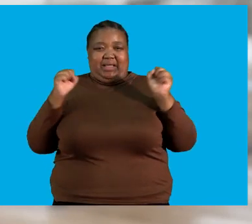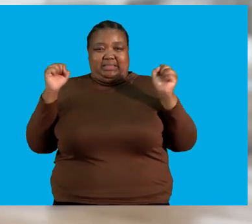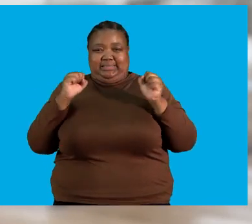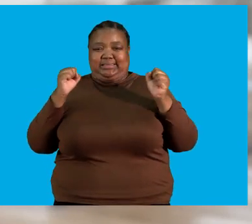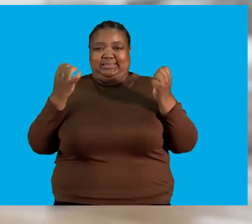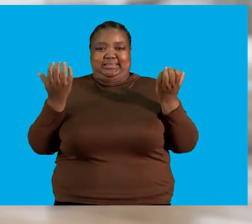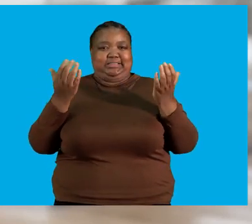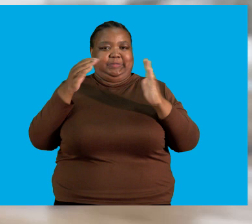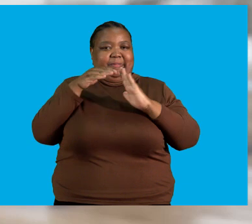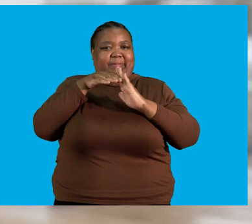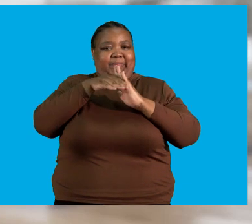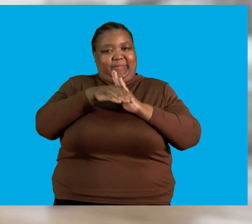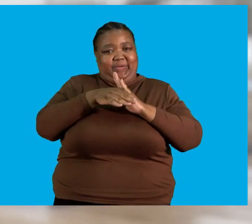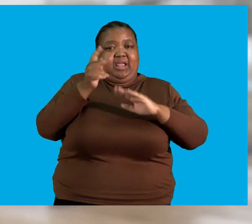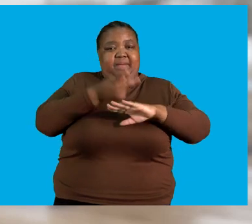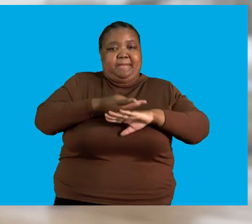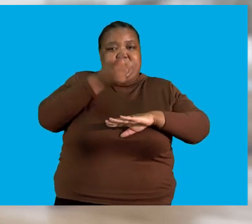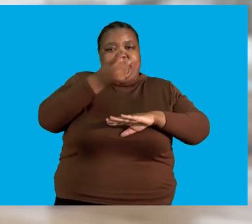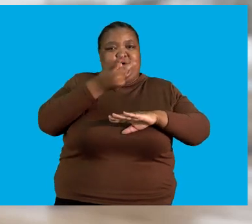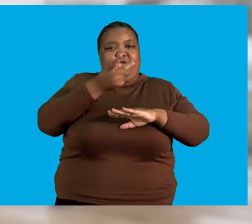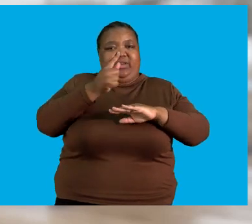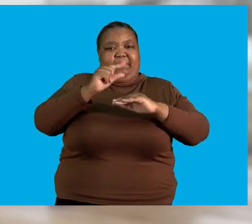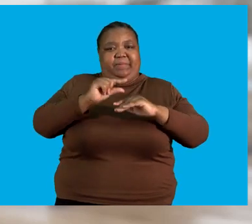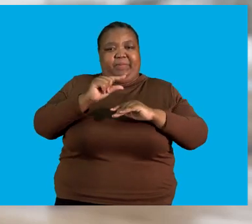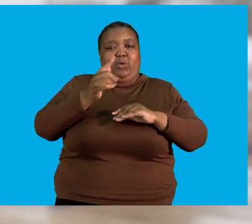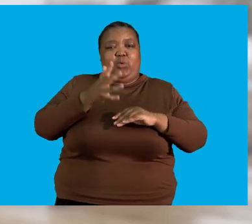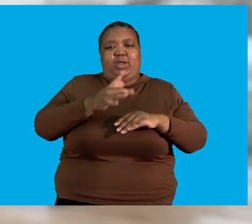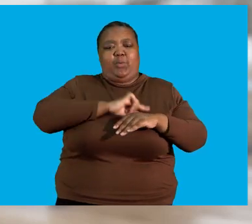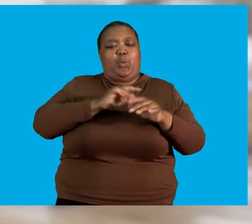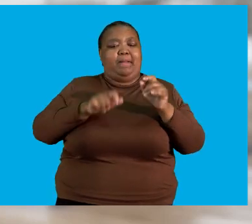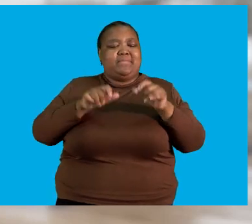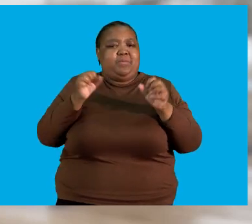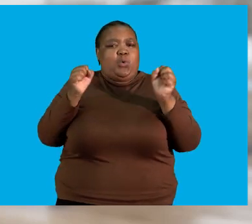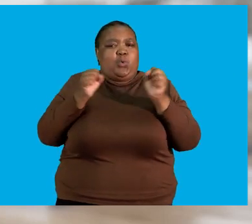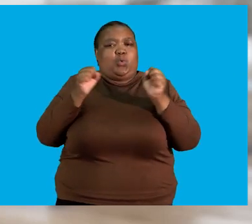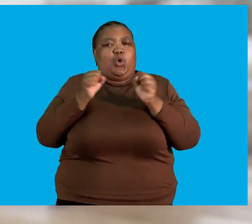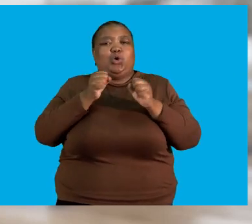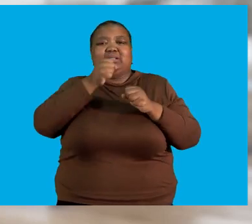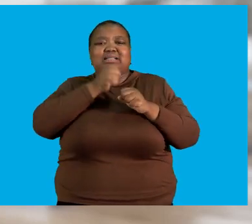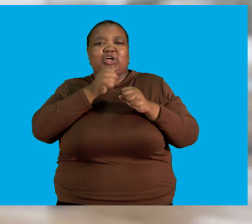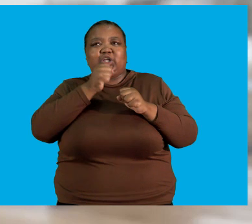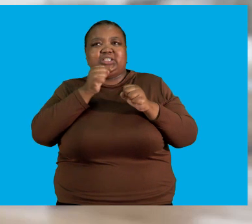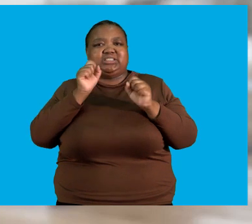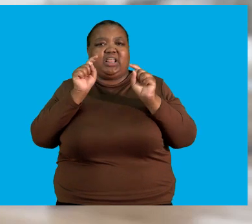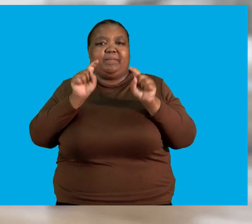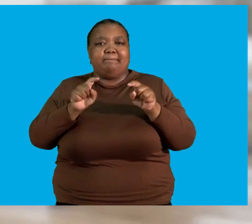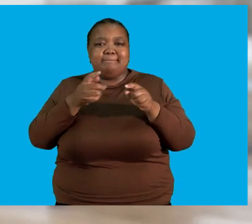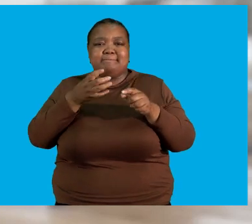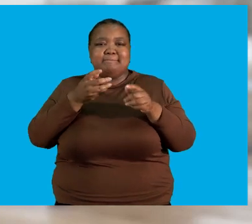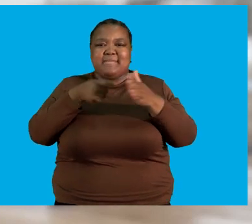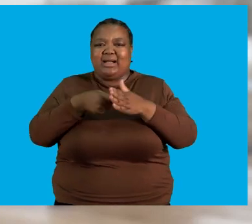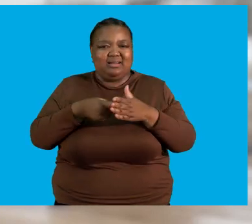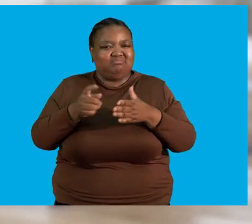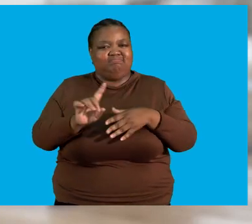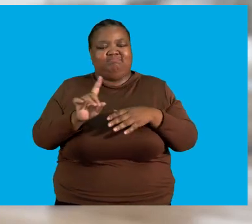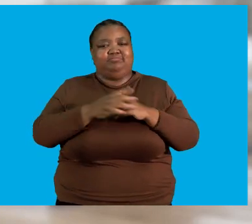it's most definitely going to give me less profit because people are feeling cold and ice cream would be the last thing that they think